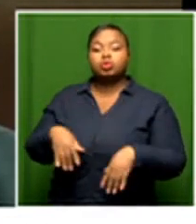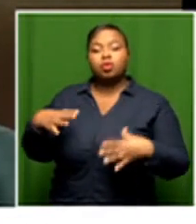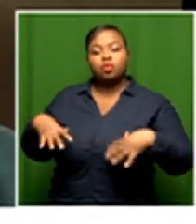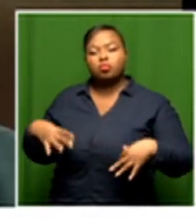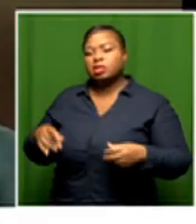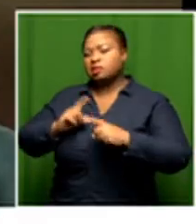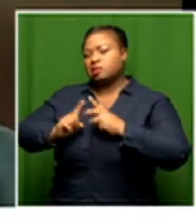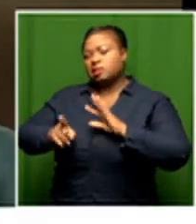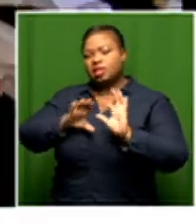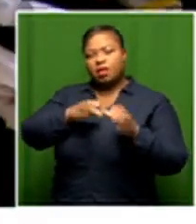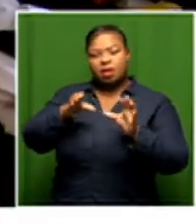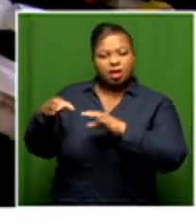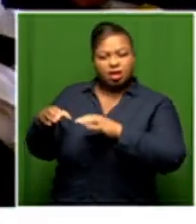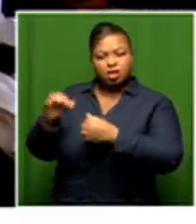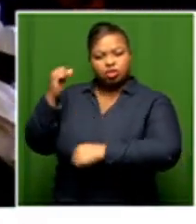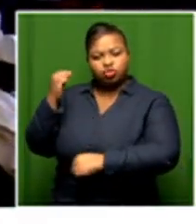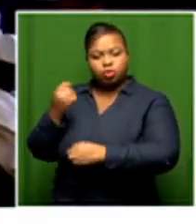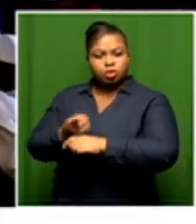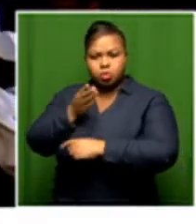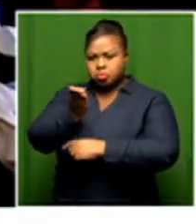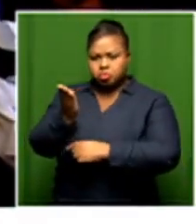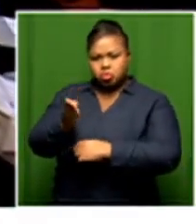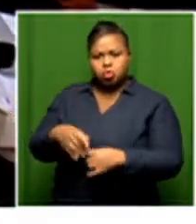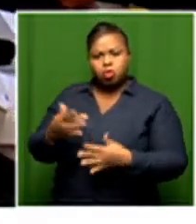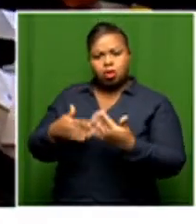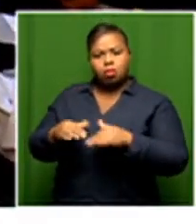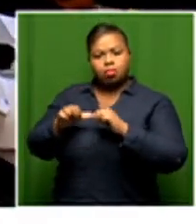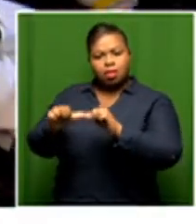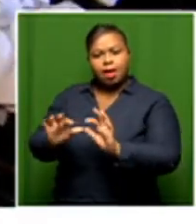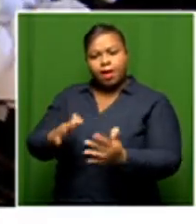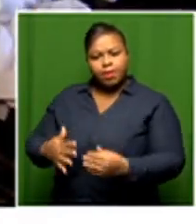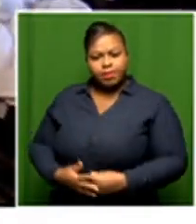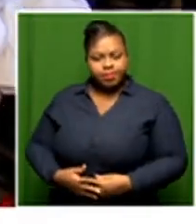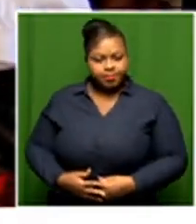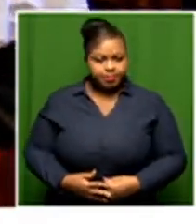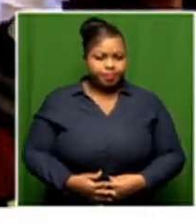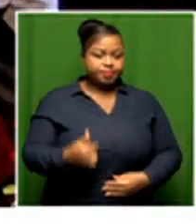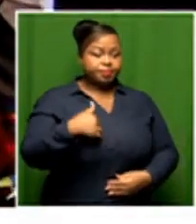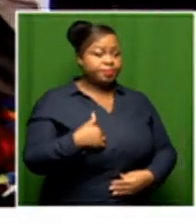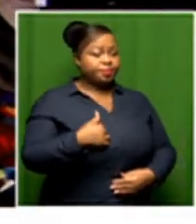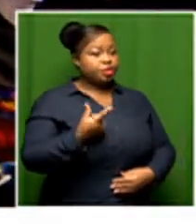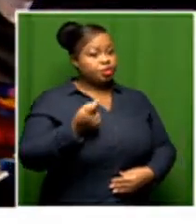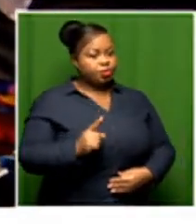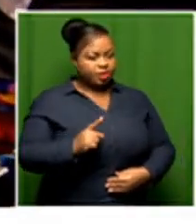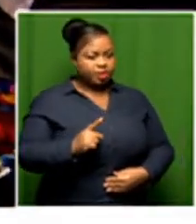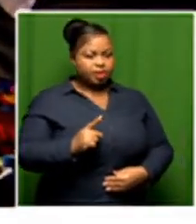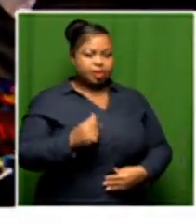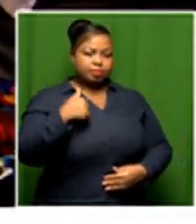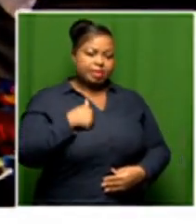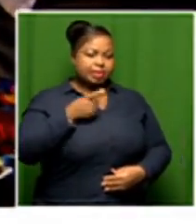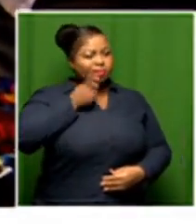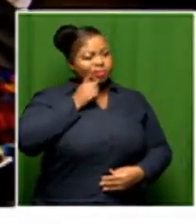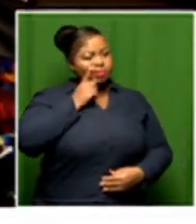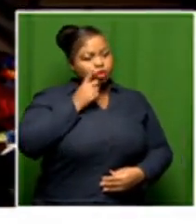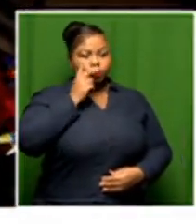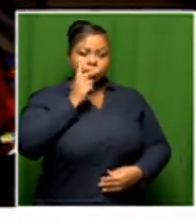industries. But how have you maybe managed to stay afloat? What I've been doing, I've been looking and seeing